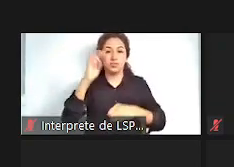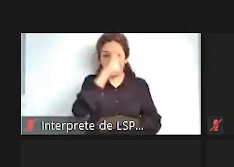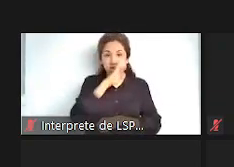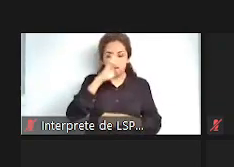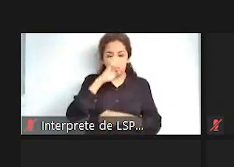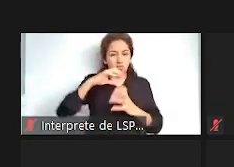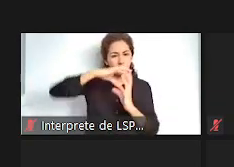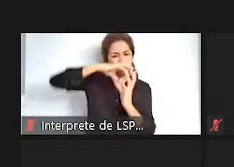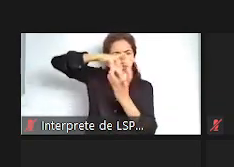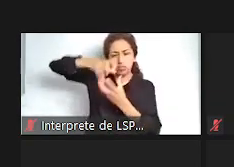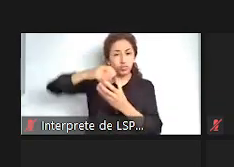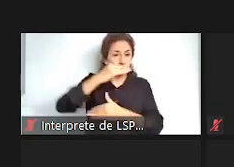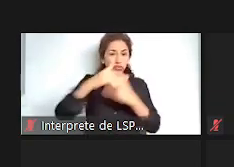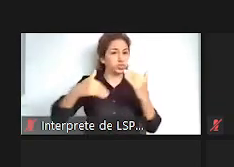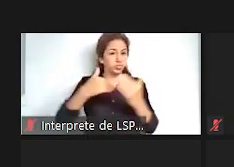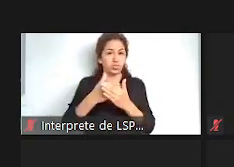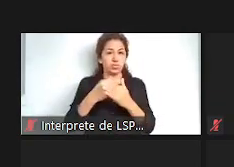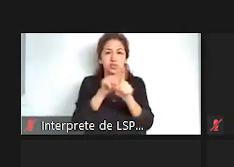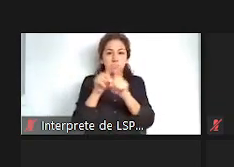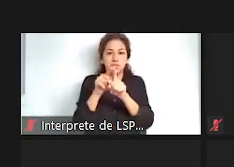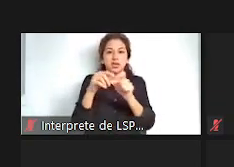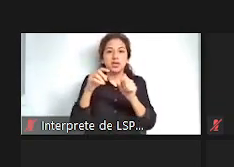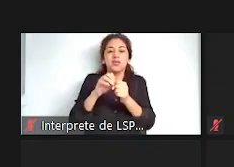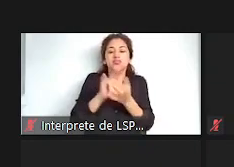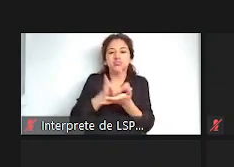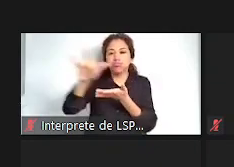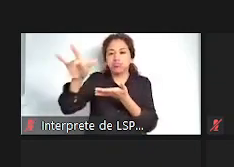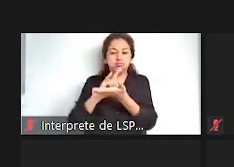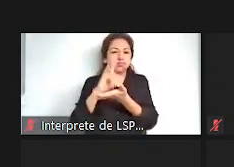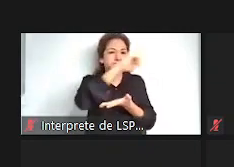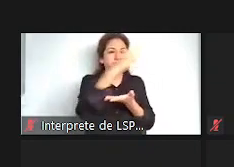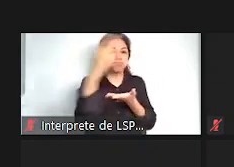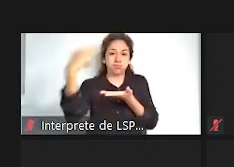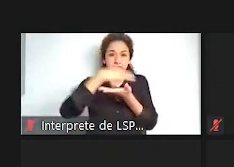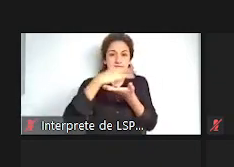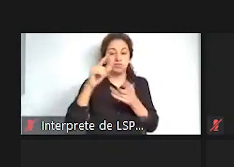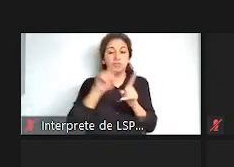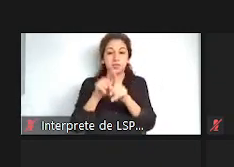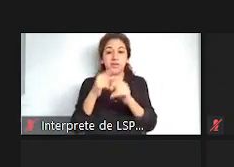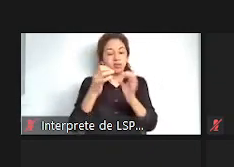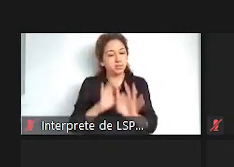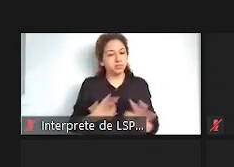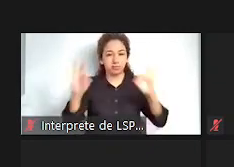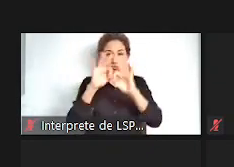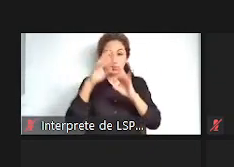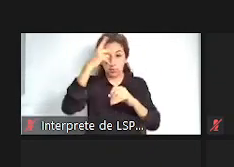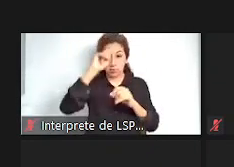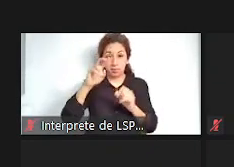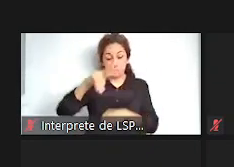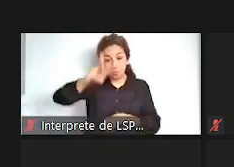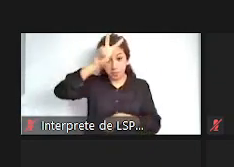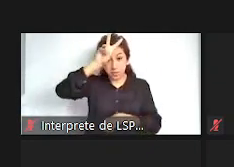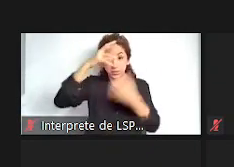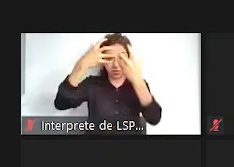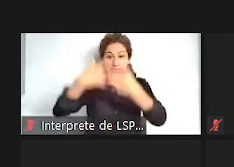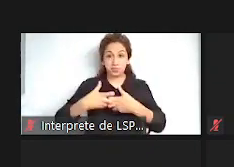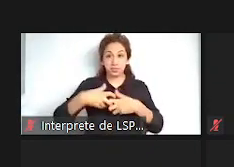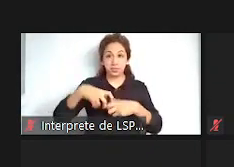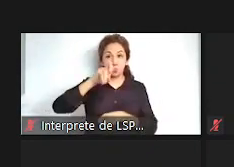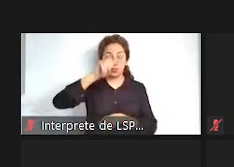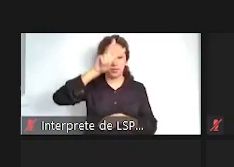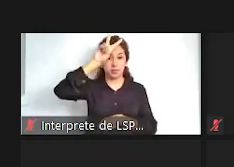biggest economic block in the country we are also the biggest import and export block we are one great market for through and for the peruvian